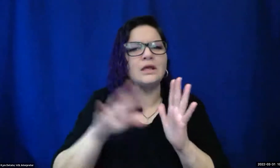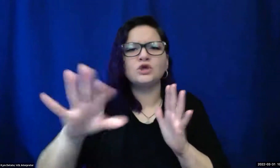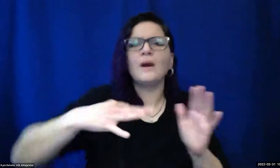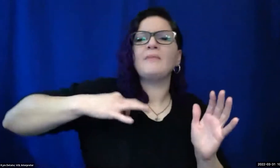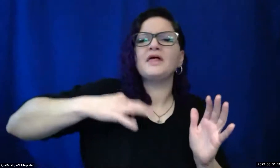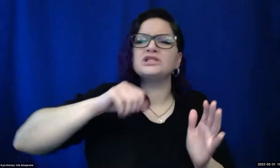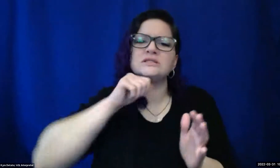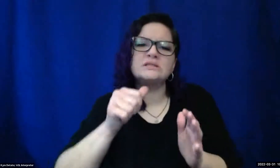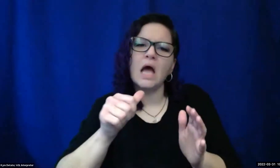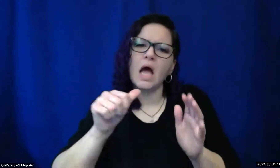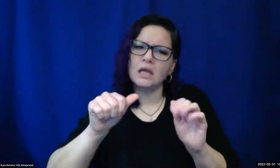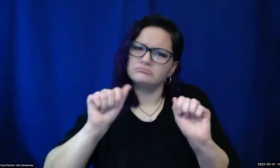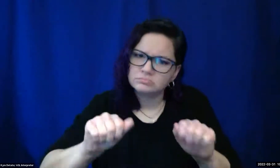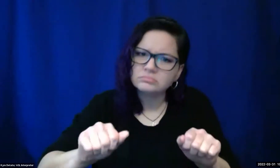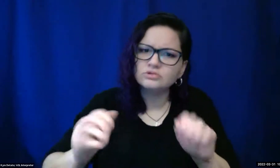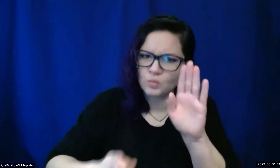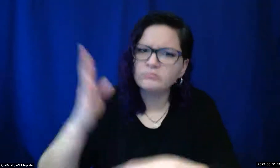ineligible.